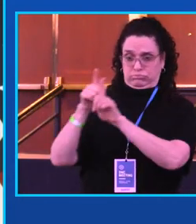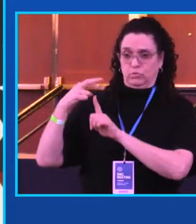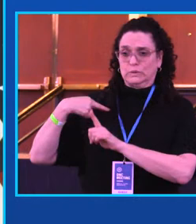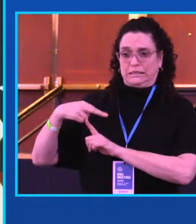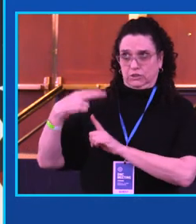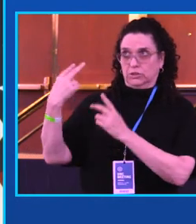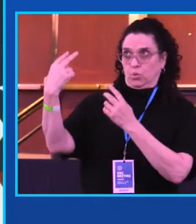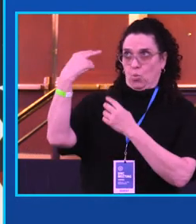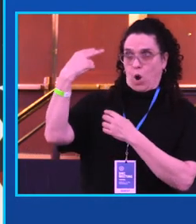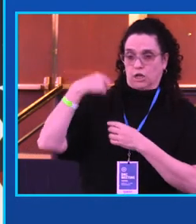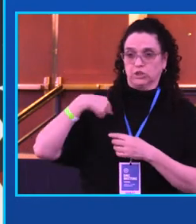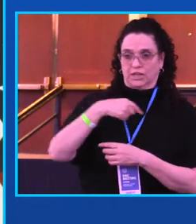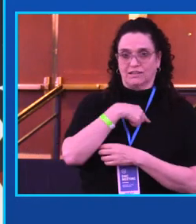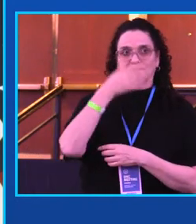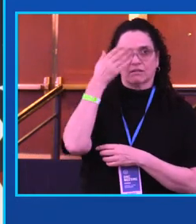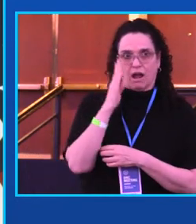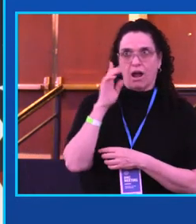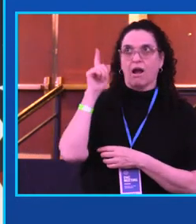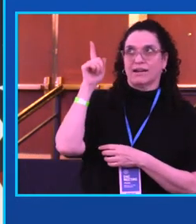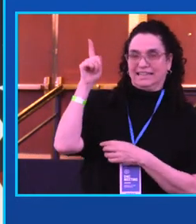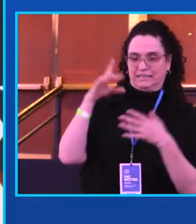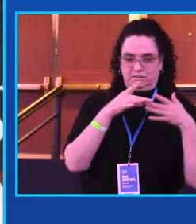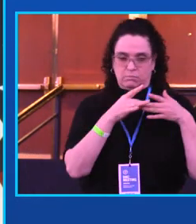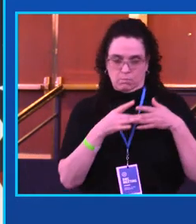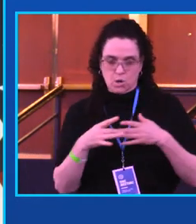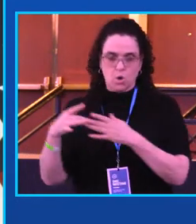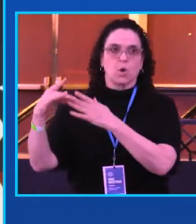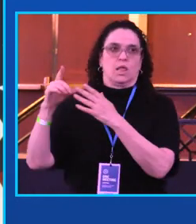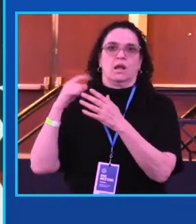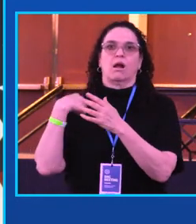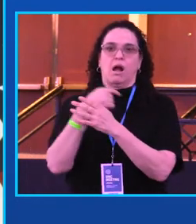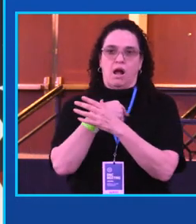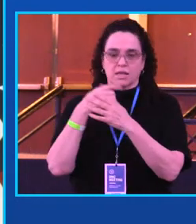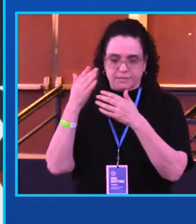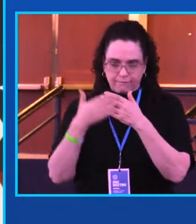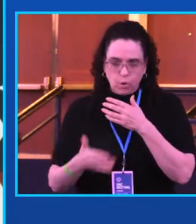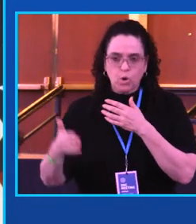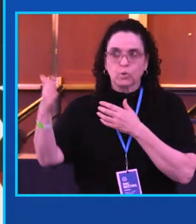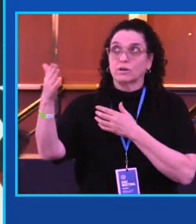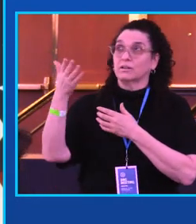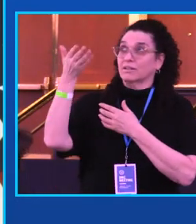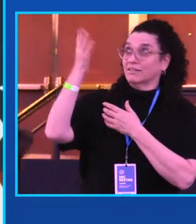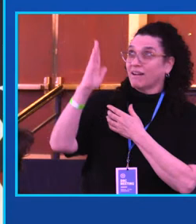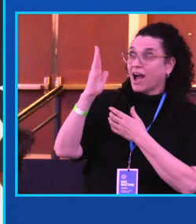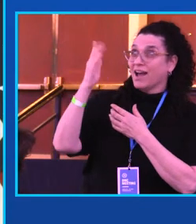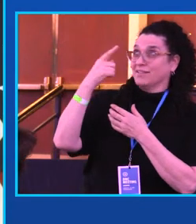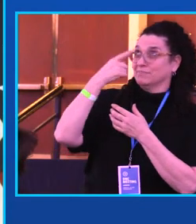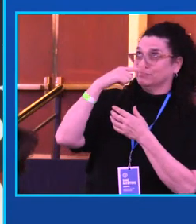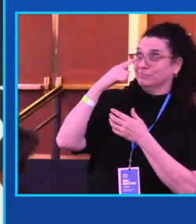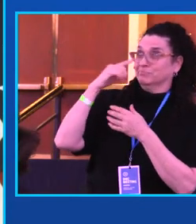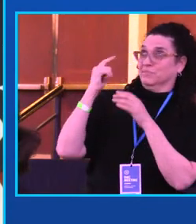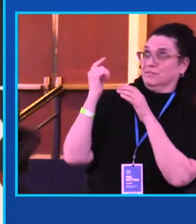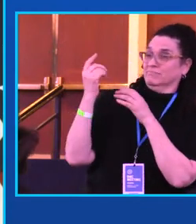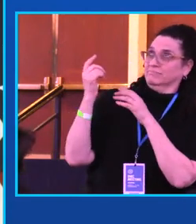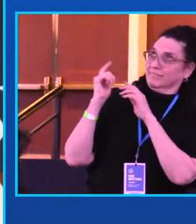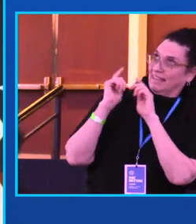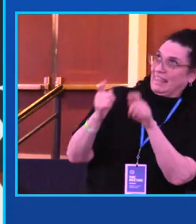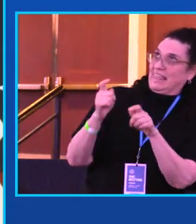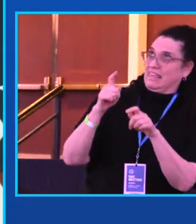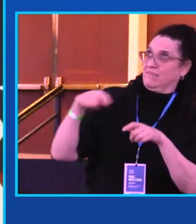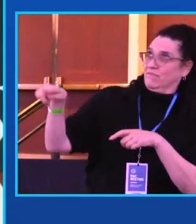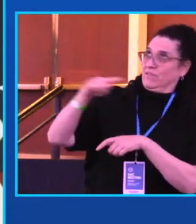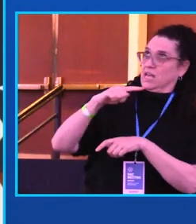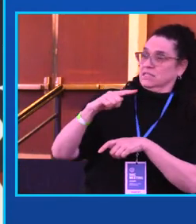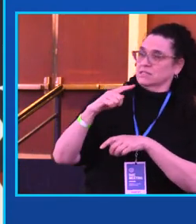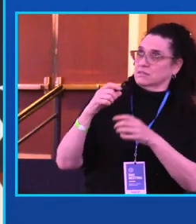us. God is willing us forward. God, give us the strength to keep going. We know if we